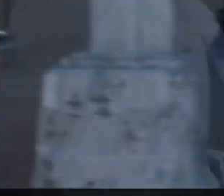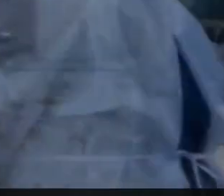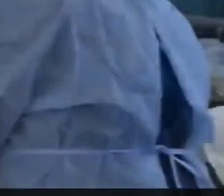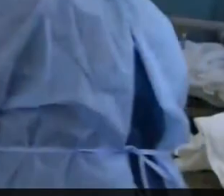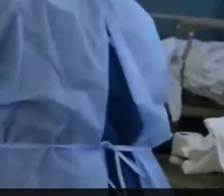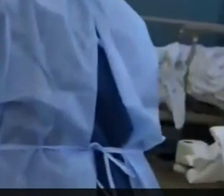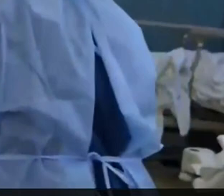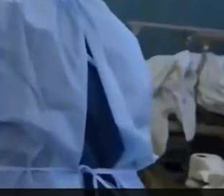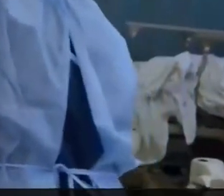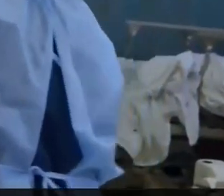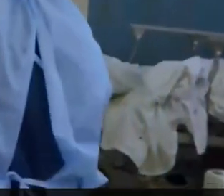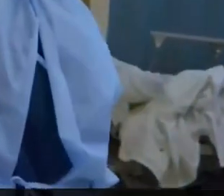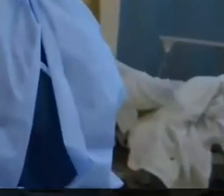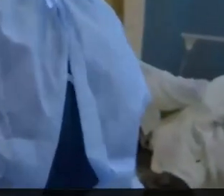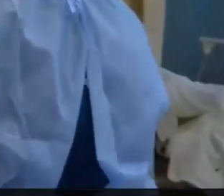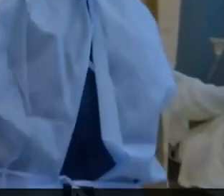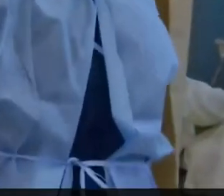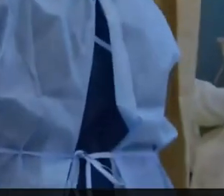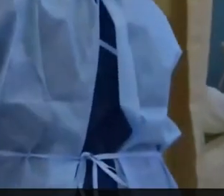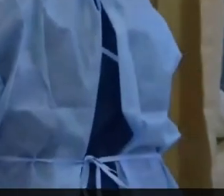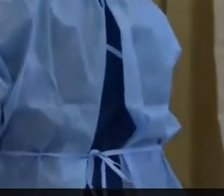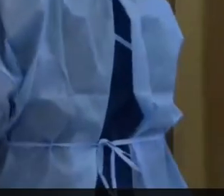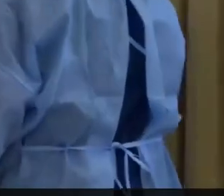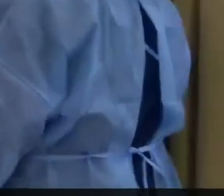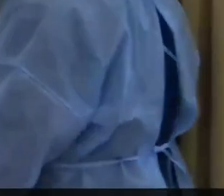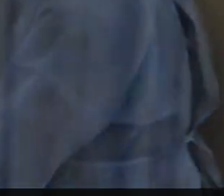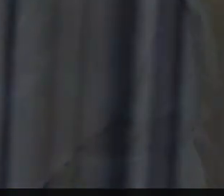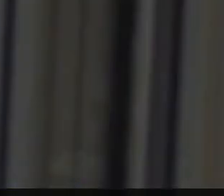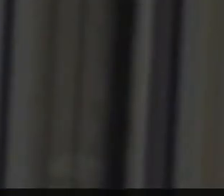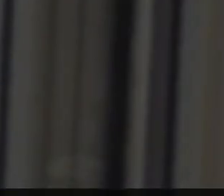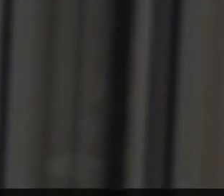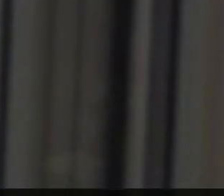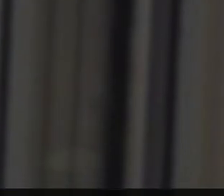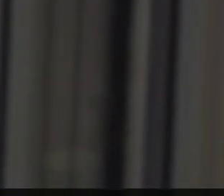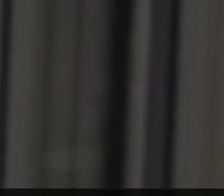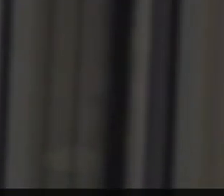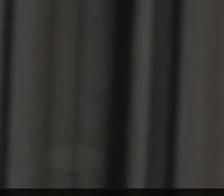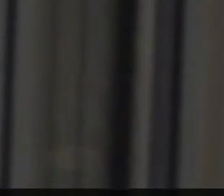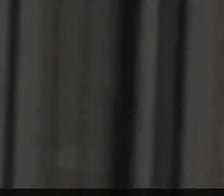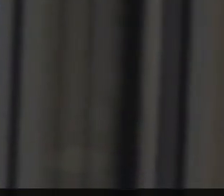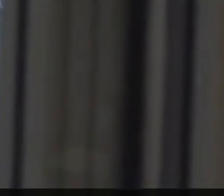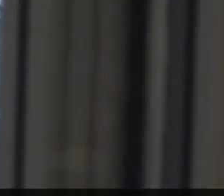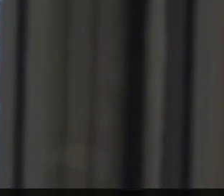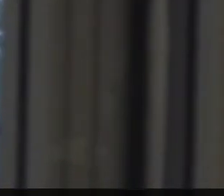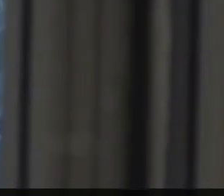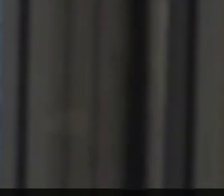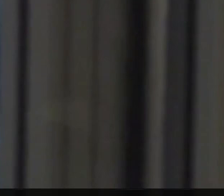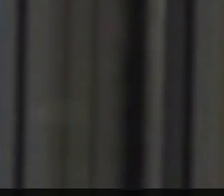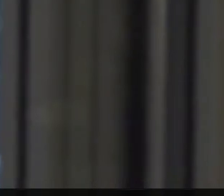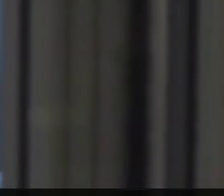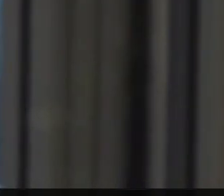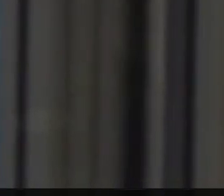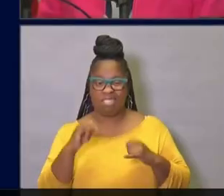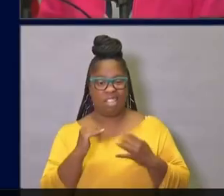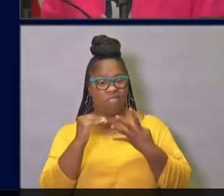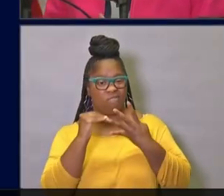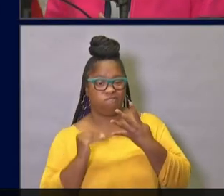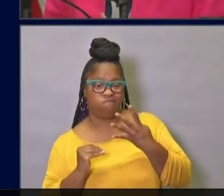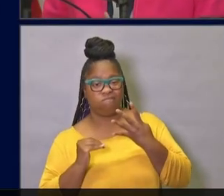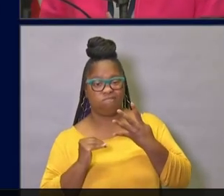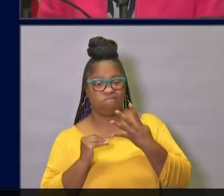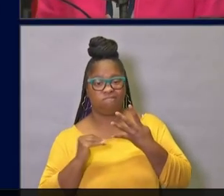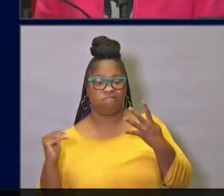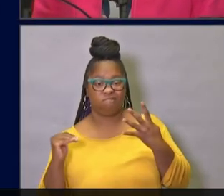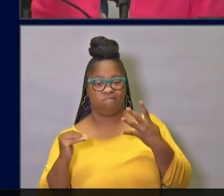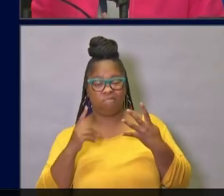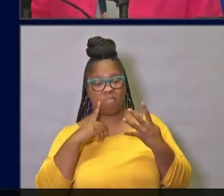have stabilized over the past few weeks, but LA County will remain in Tier 1, the most restrictive category, for the next 3 weeks because our case rate